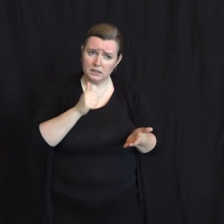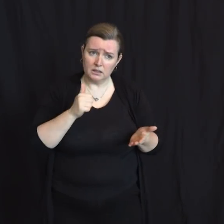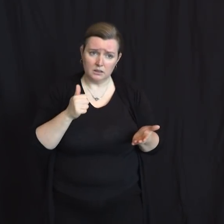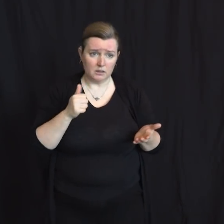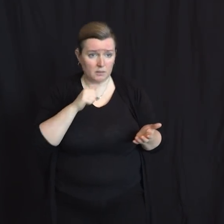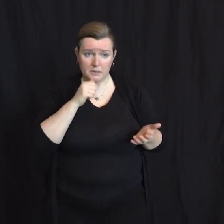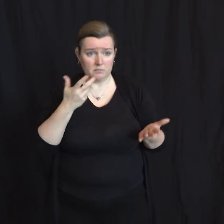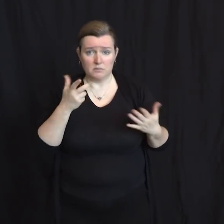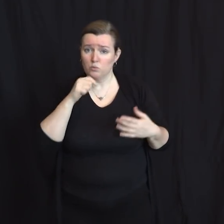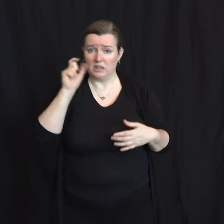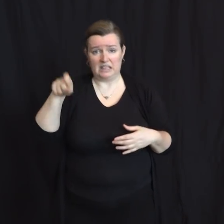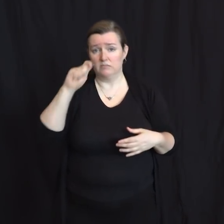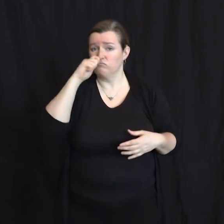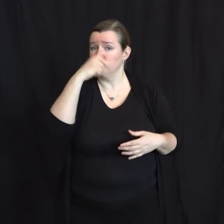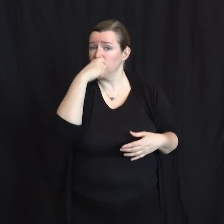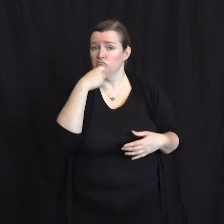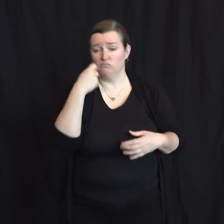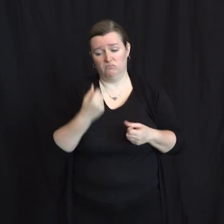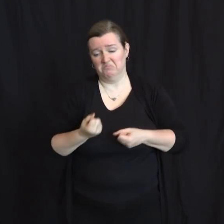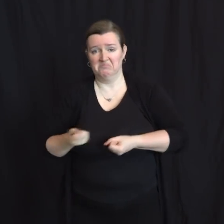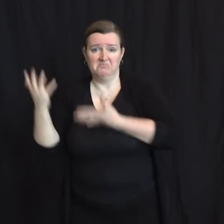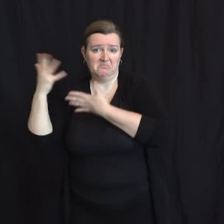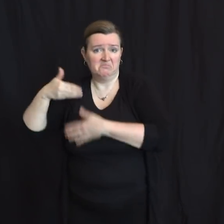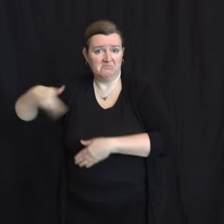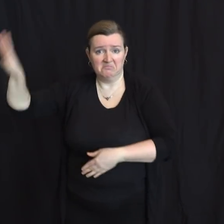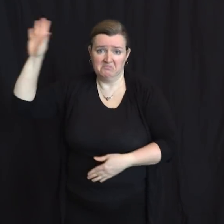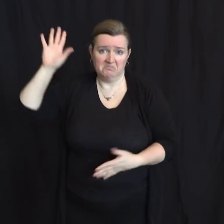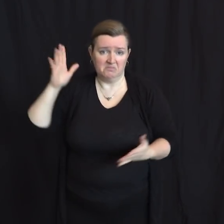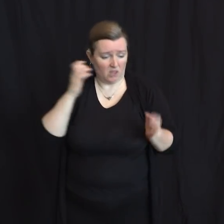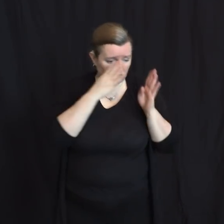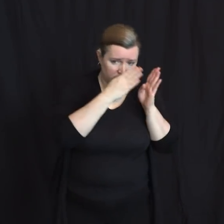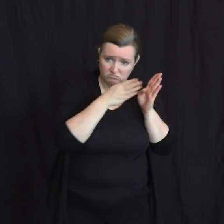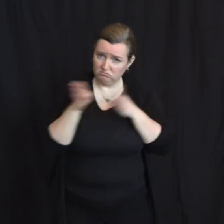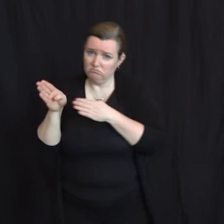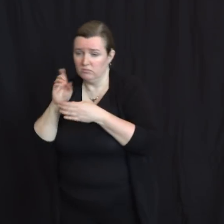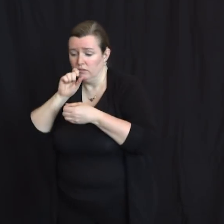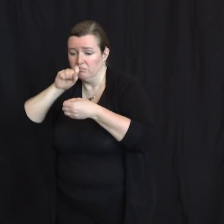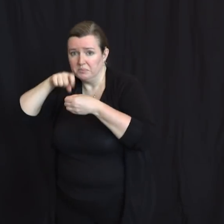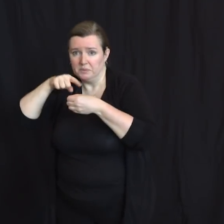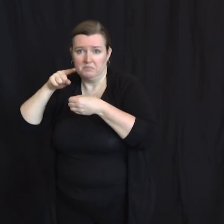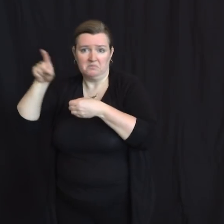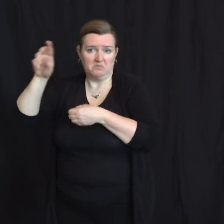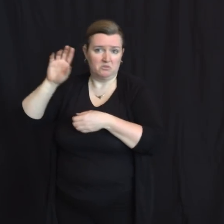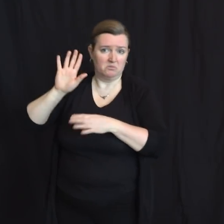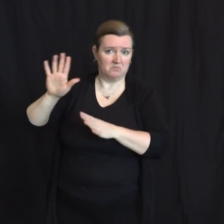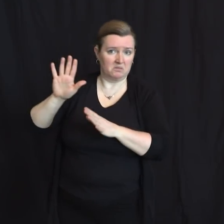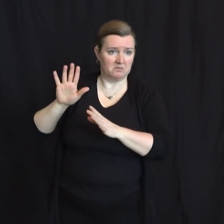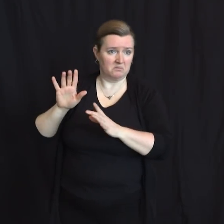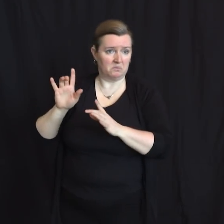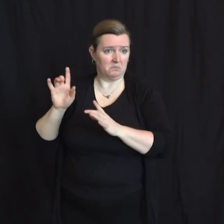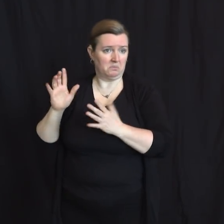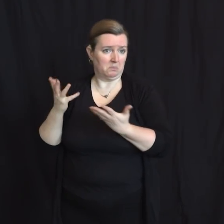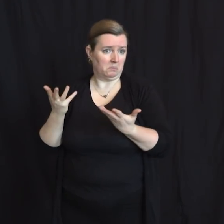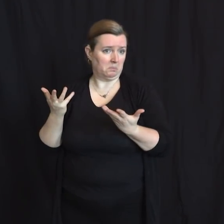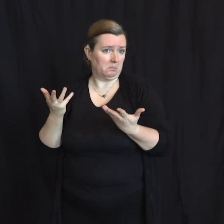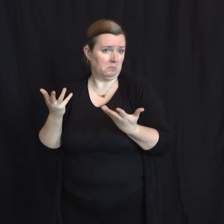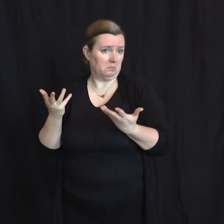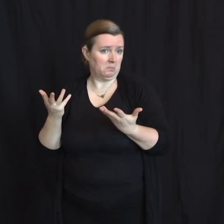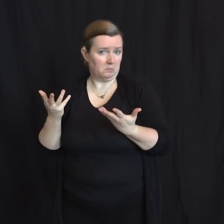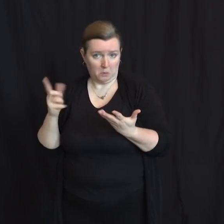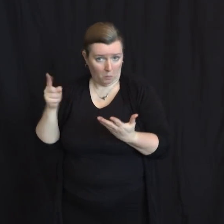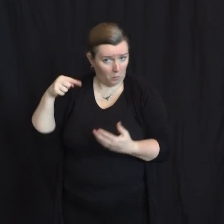at all and the Rutgers developed tests become the standard in New Jersey and elsewhere? And at the same time that